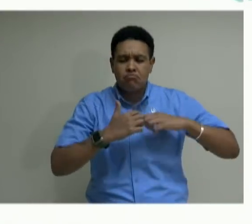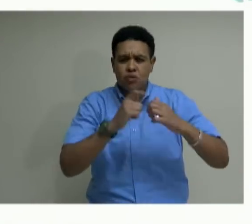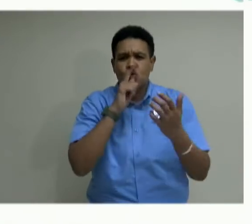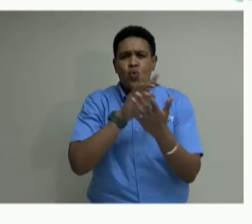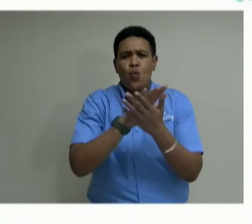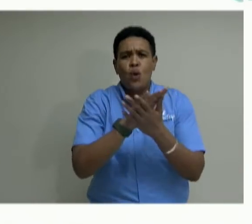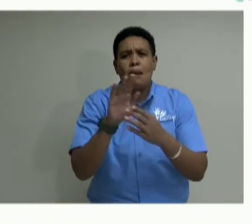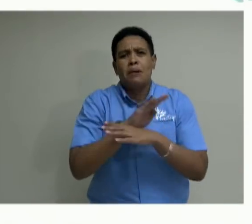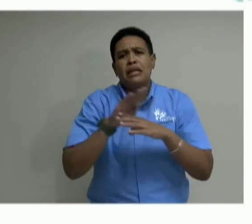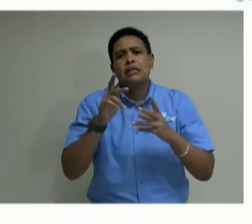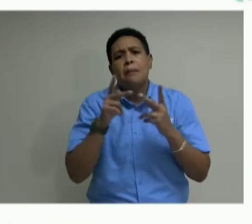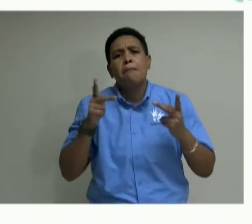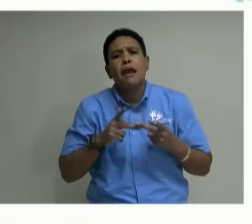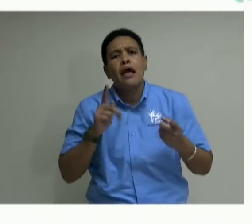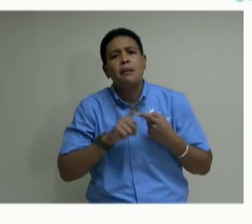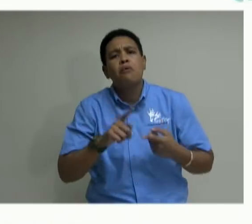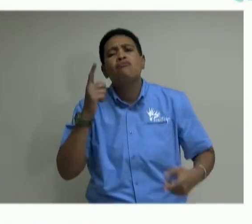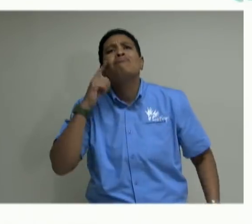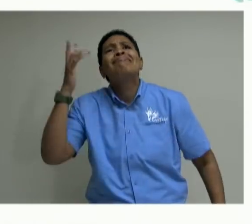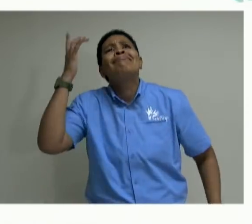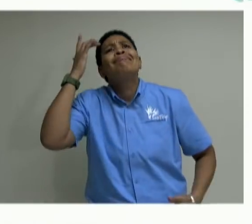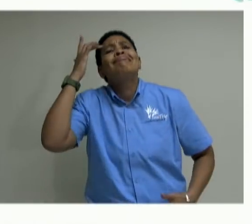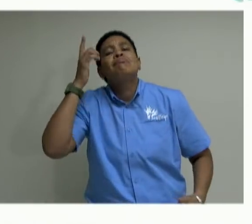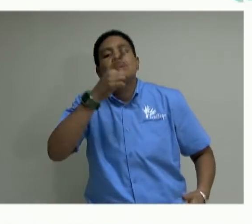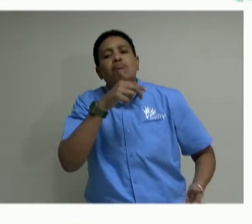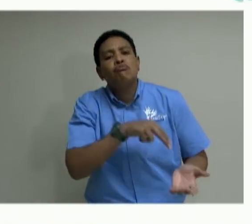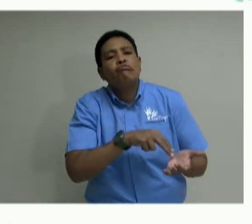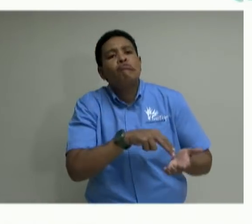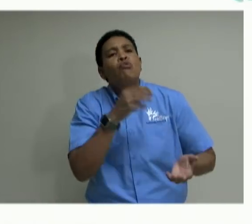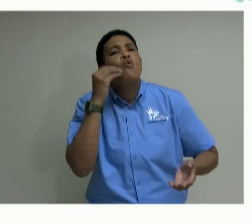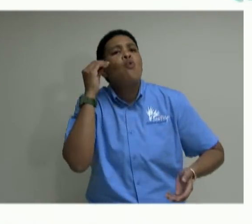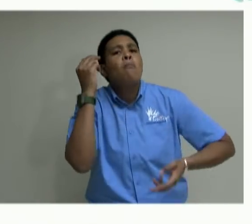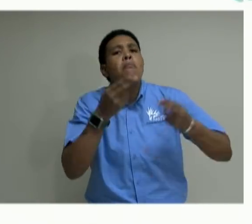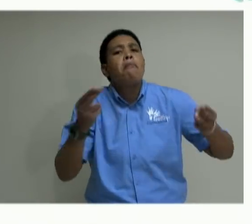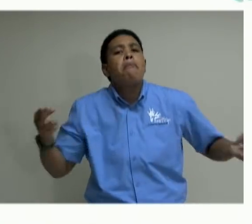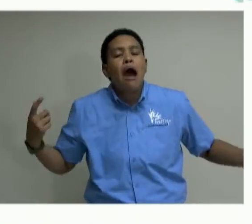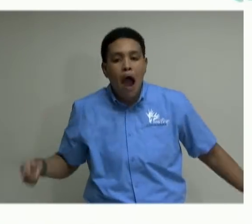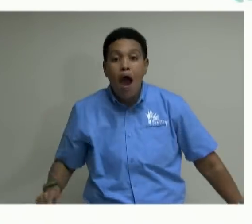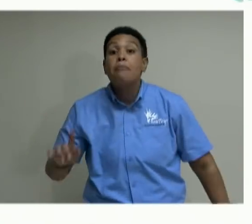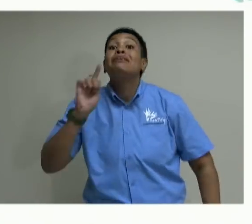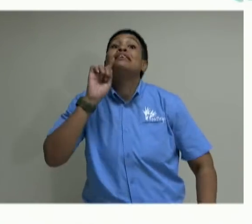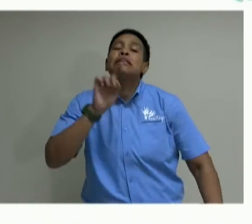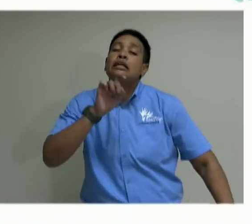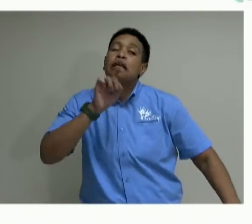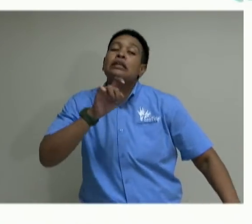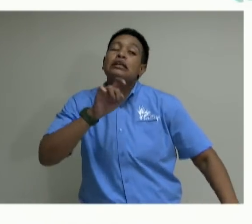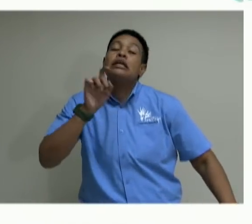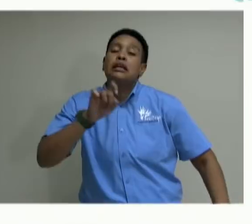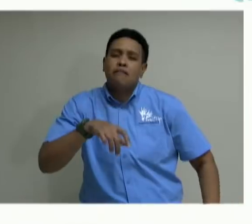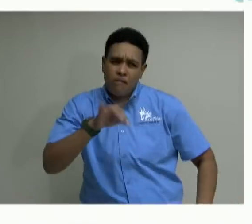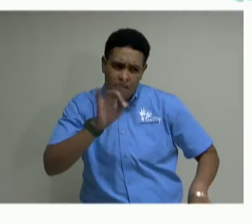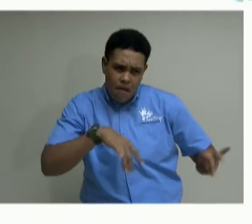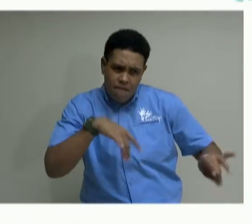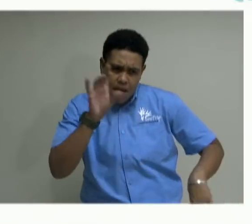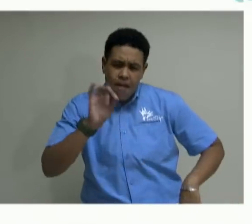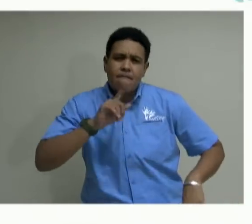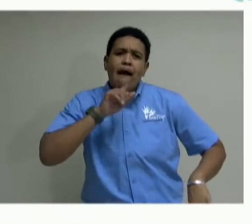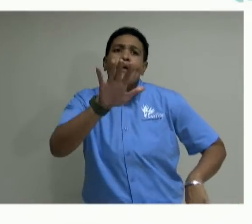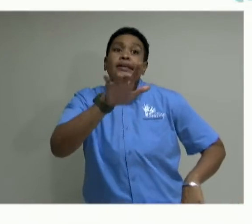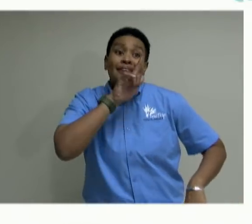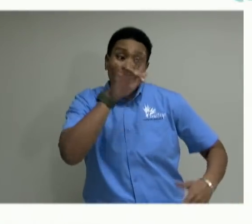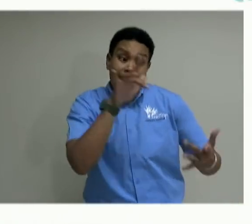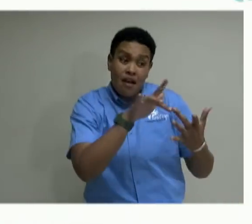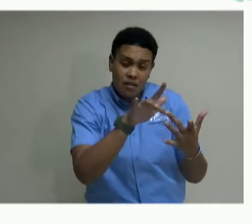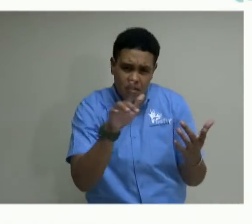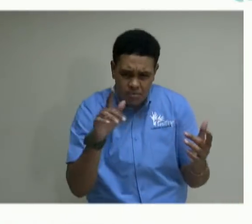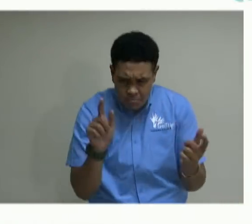business places, and infirmaries. Testing, diagnosing and contact tracing, isolating and